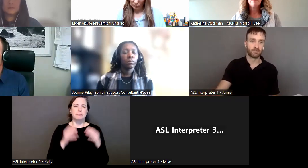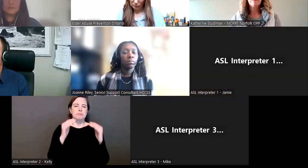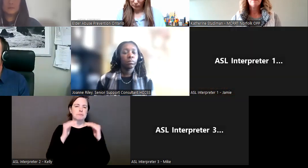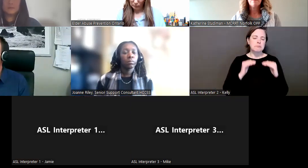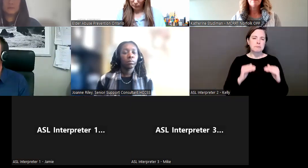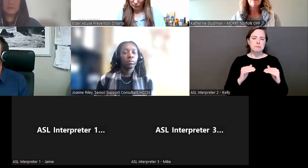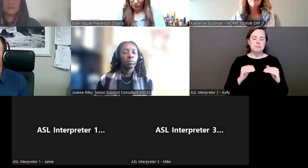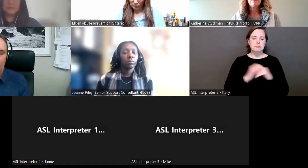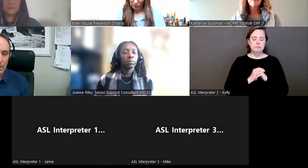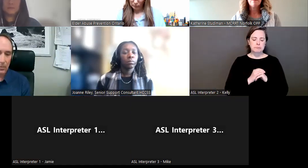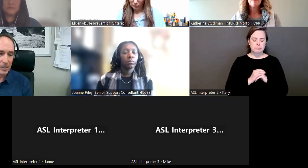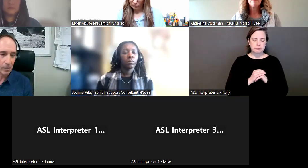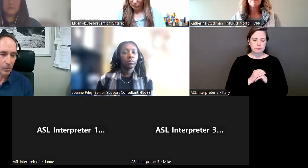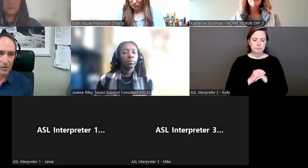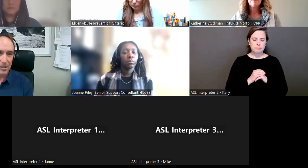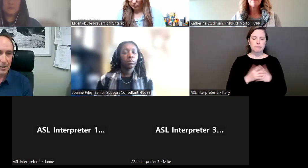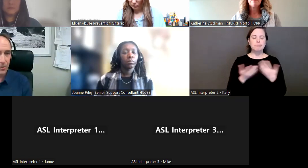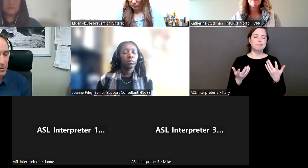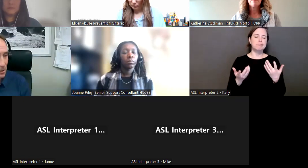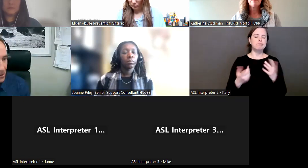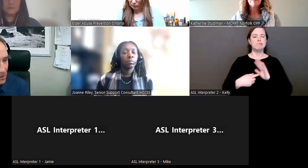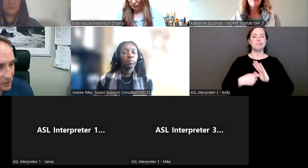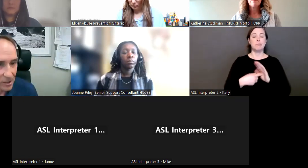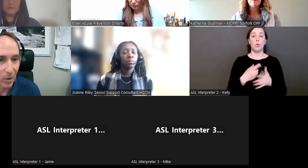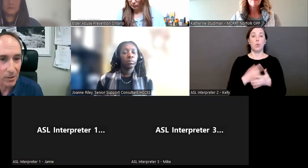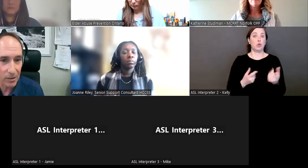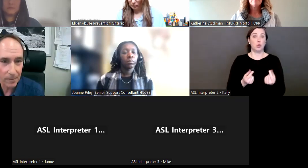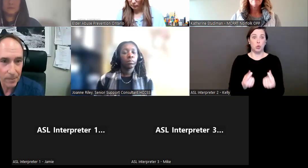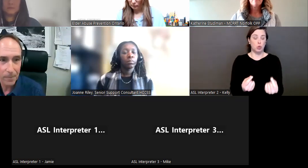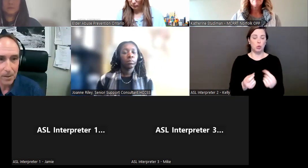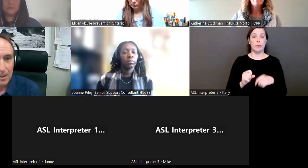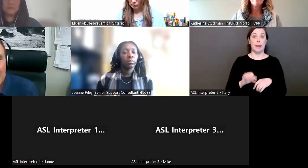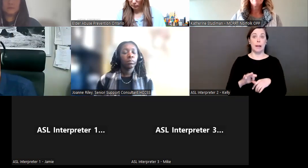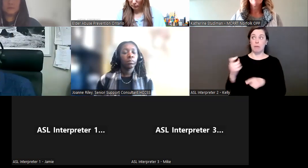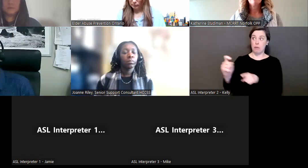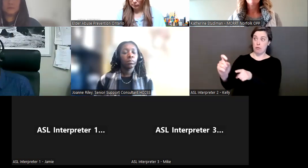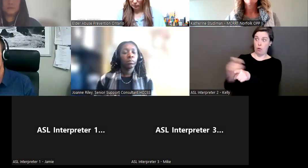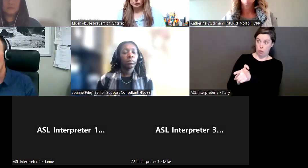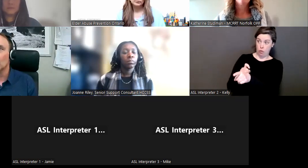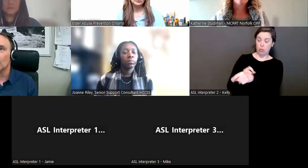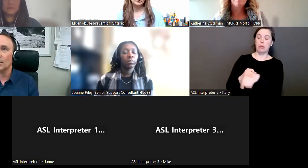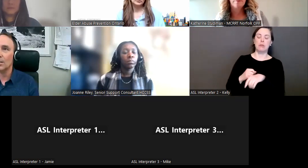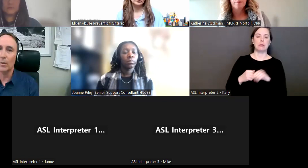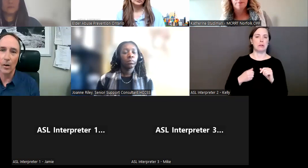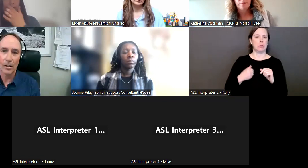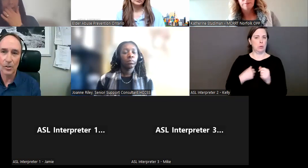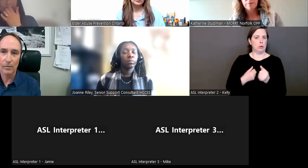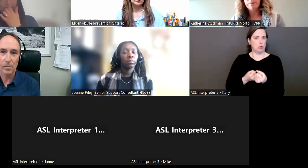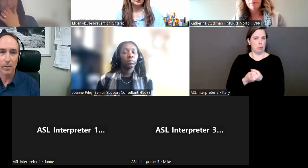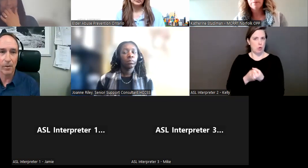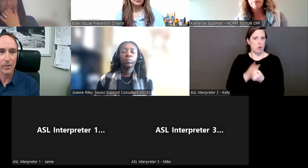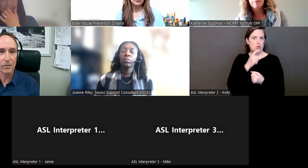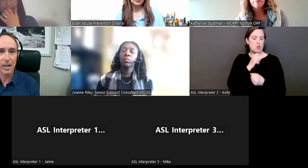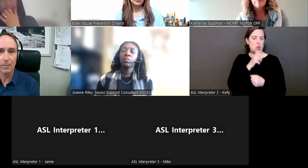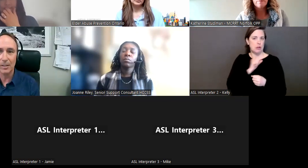when somebody calls, we support seniors 60 plus. And we also deal with a lot of